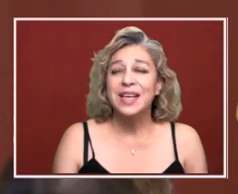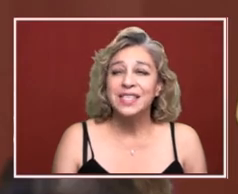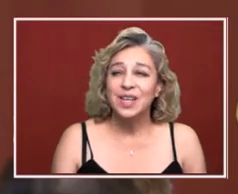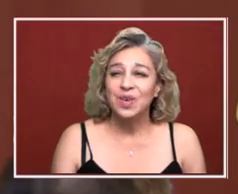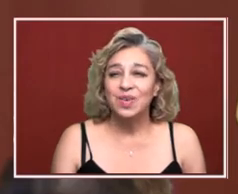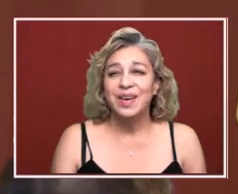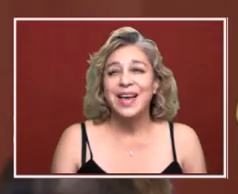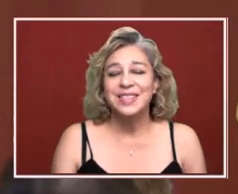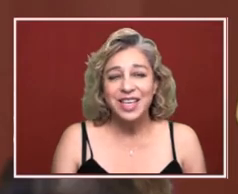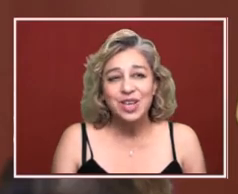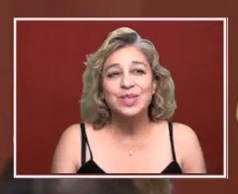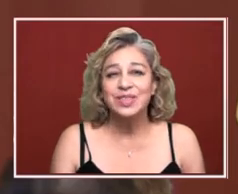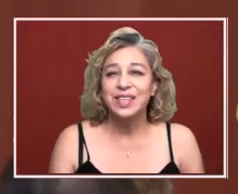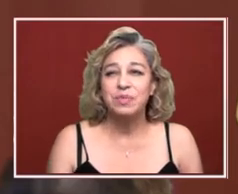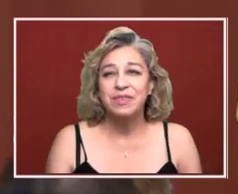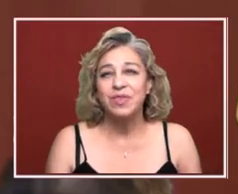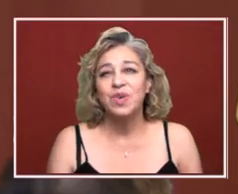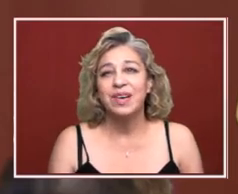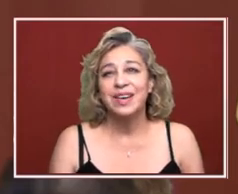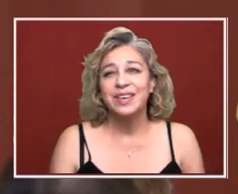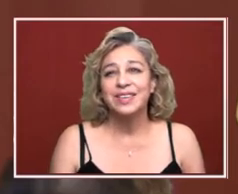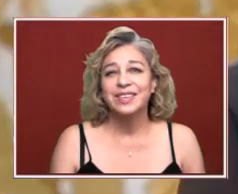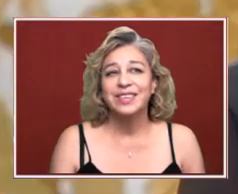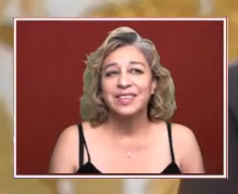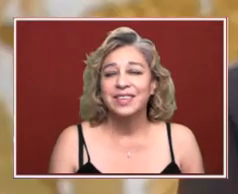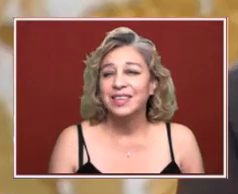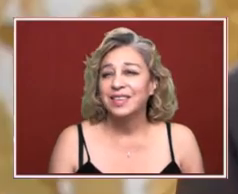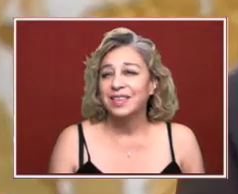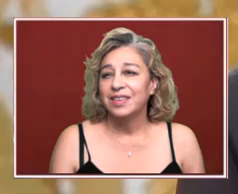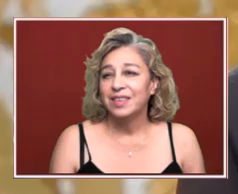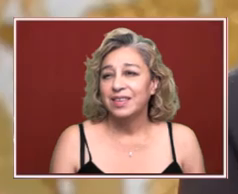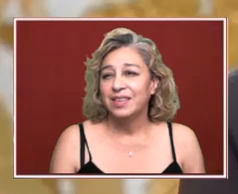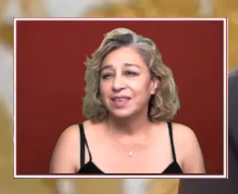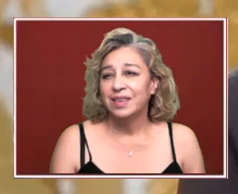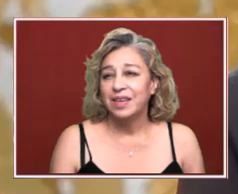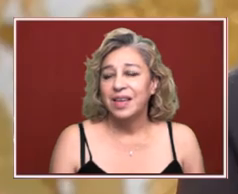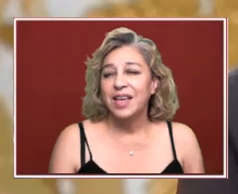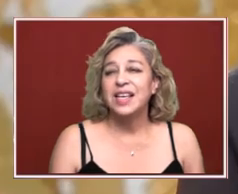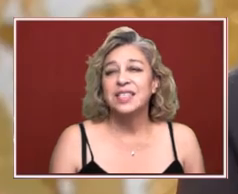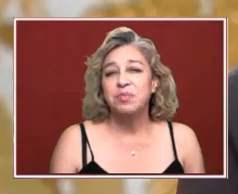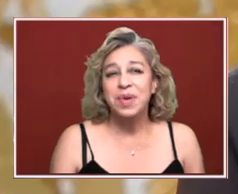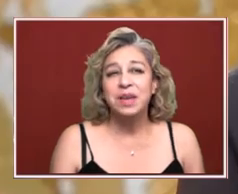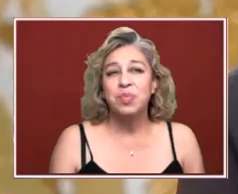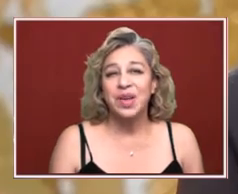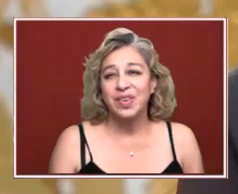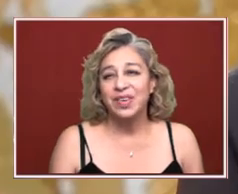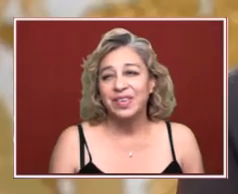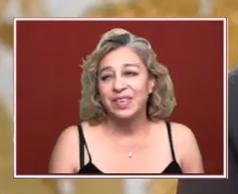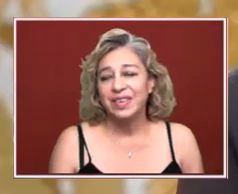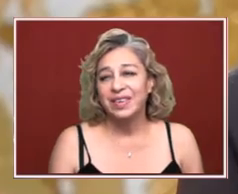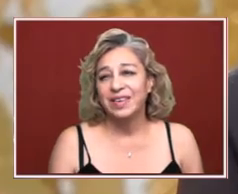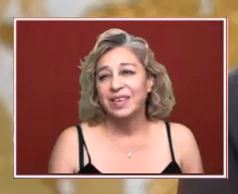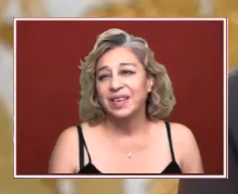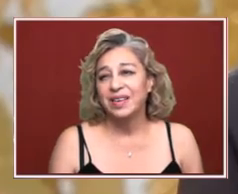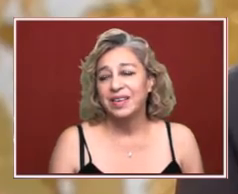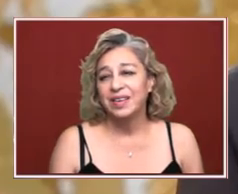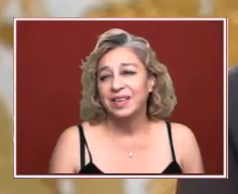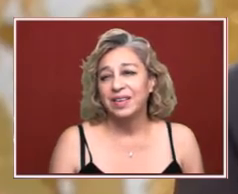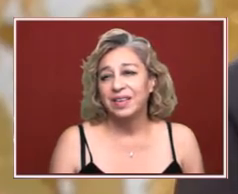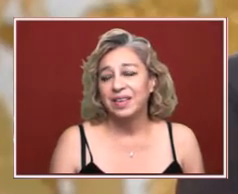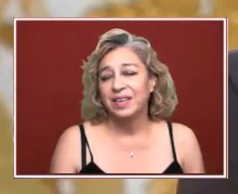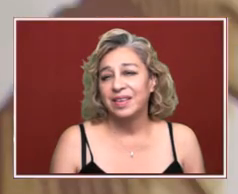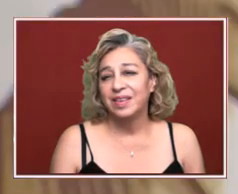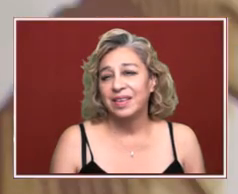that Mexico, as they used to say before, es el hermano mayor. Is the big brother. En el